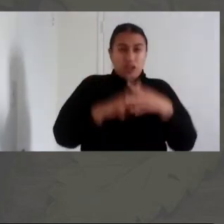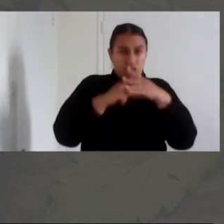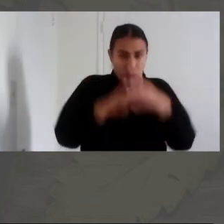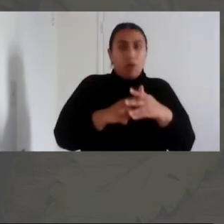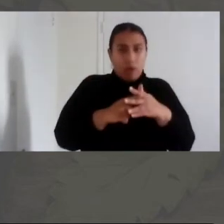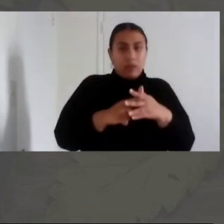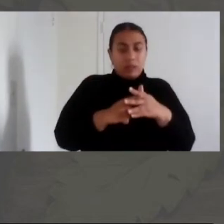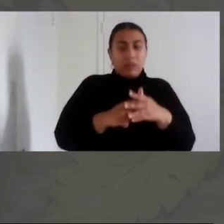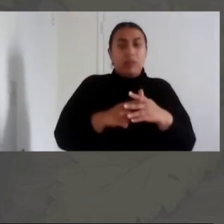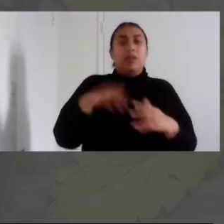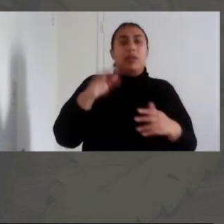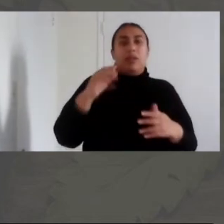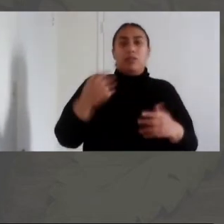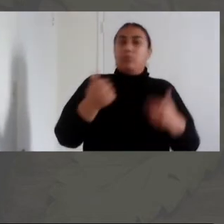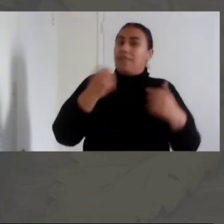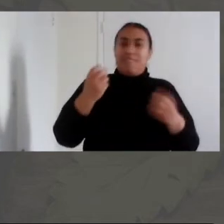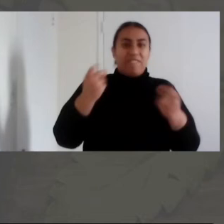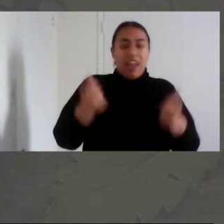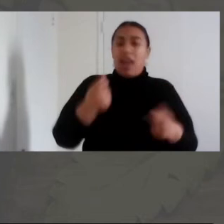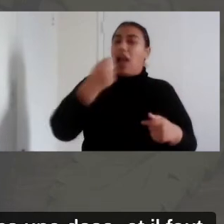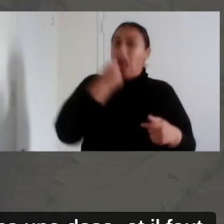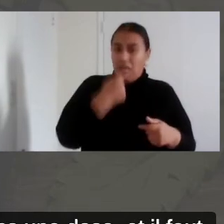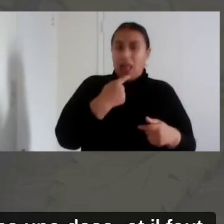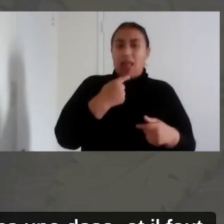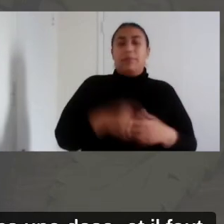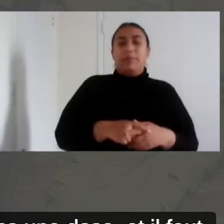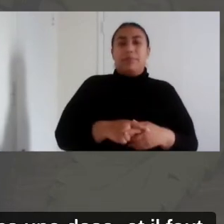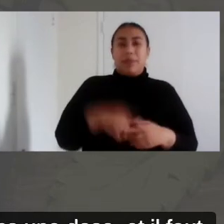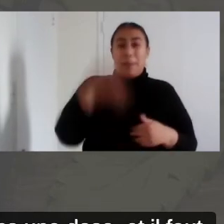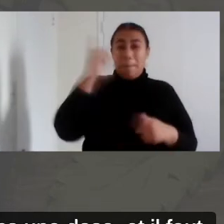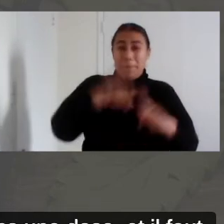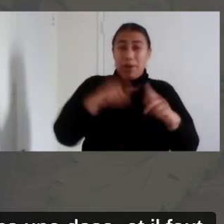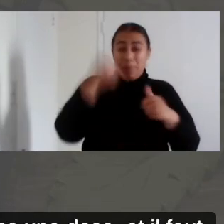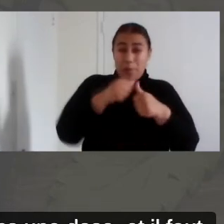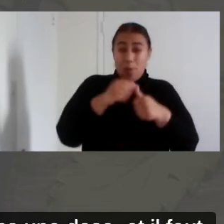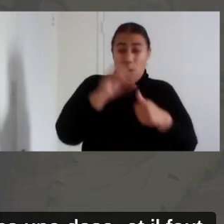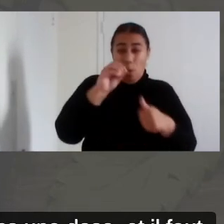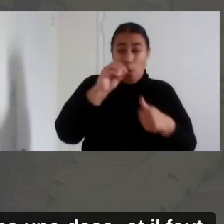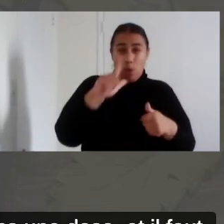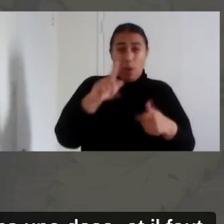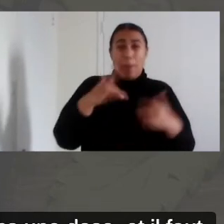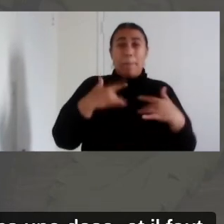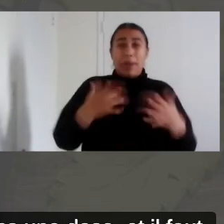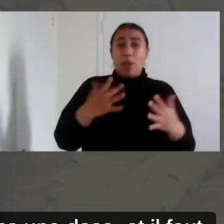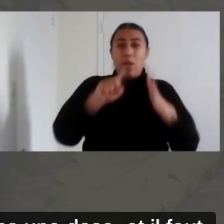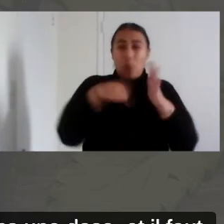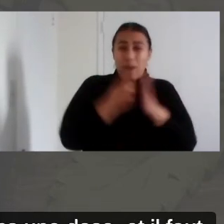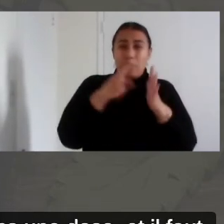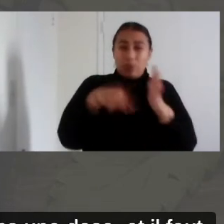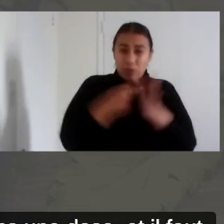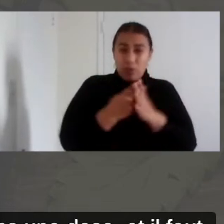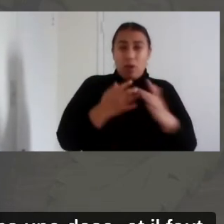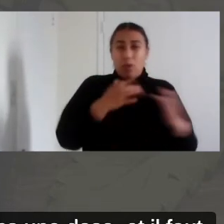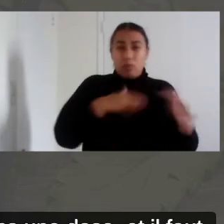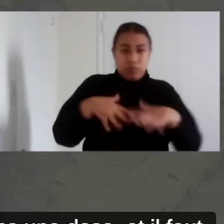prior to the time in which the headaches normally began. And if we stop to think for a moment, if we're adding